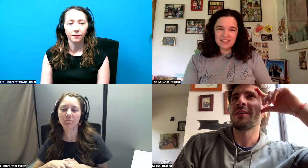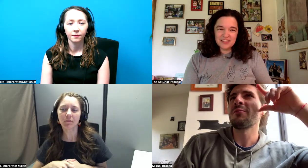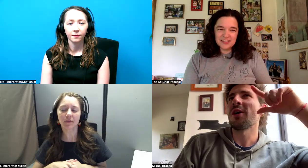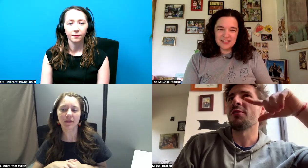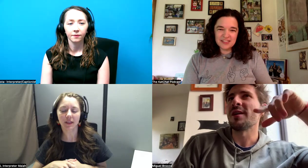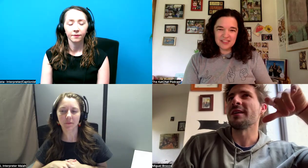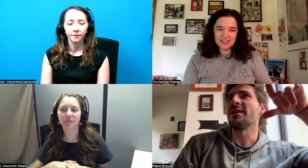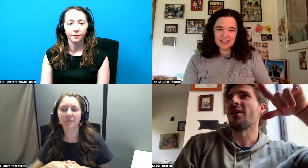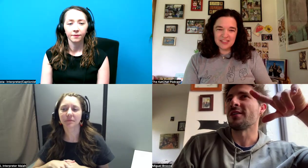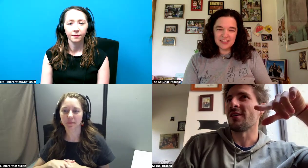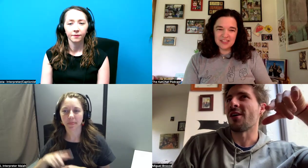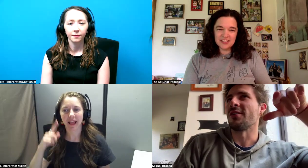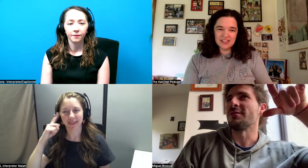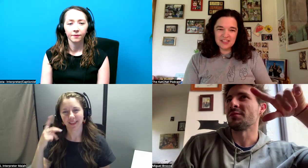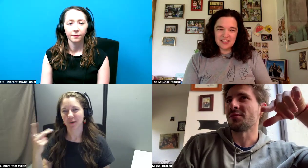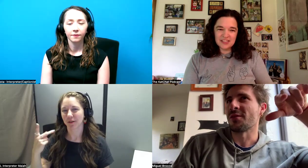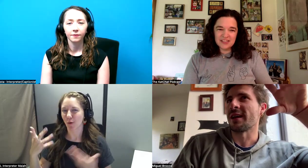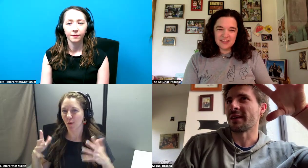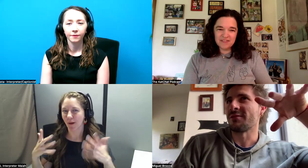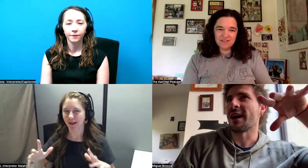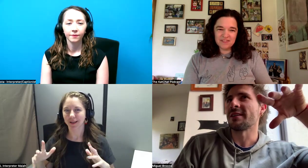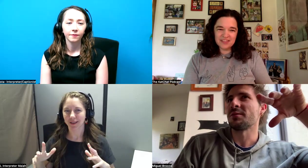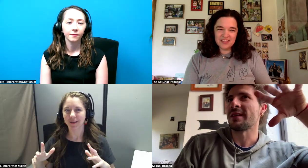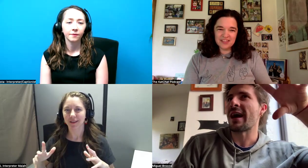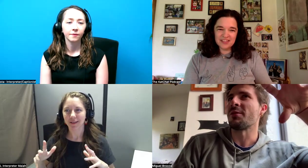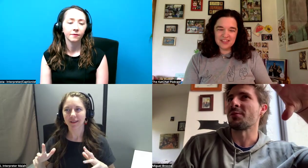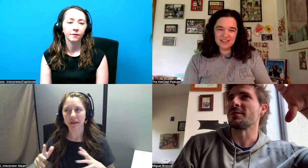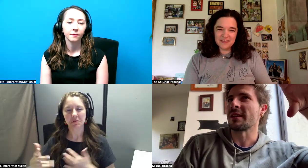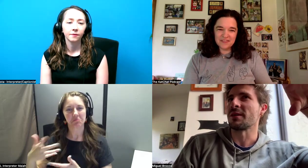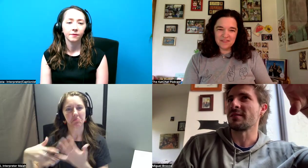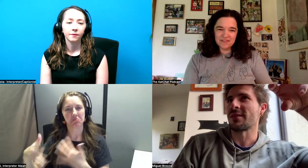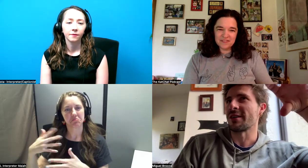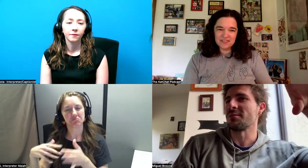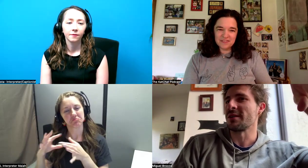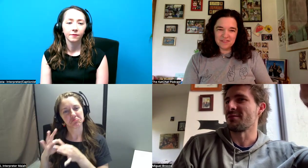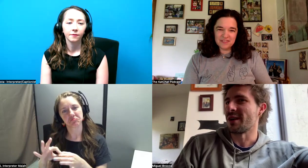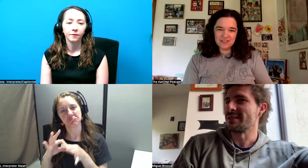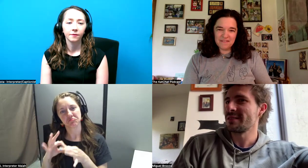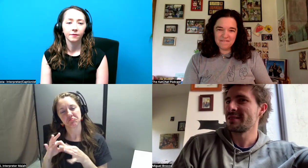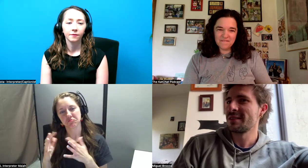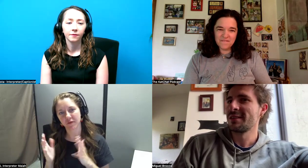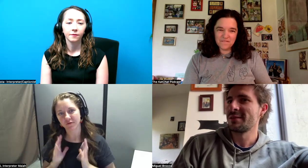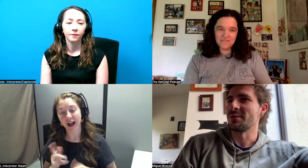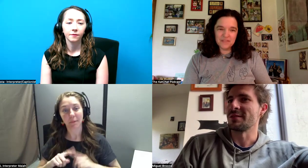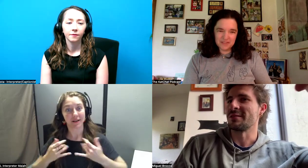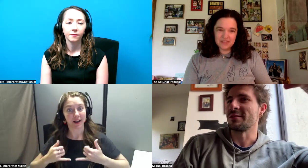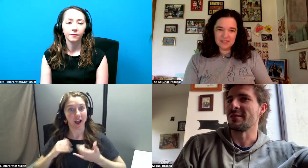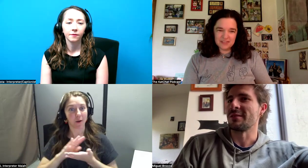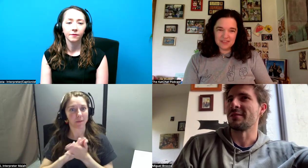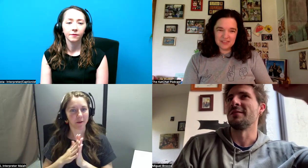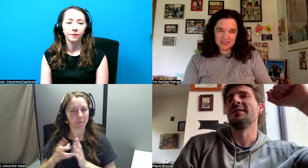I think we already got along before that, like fine. But now we were like starting to become friends, which